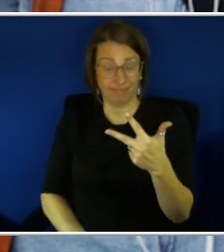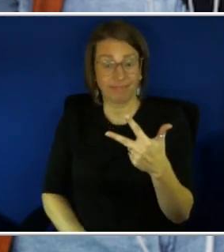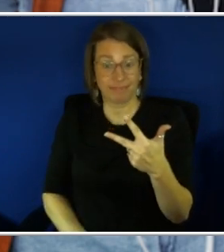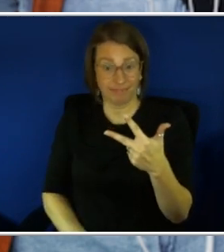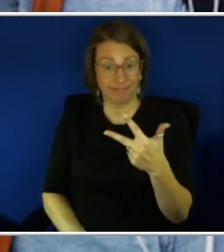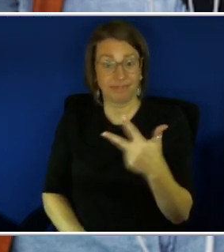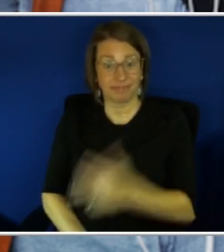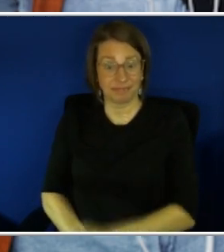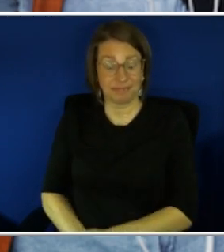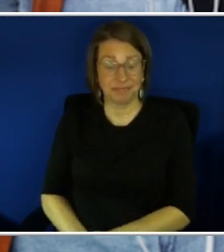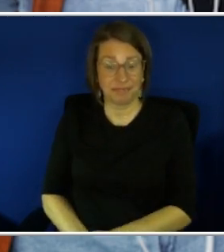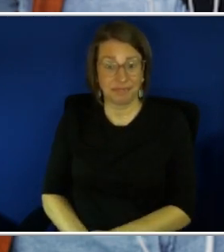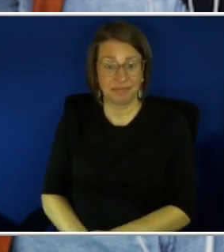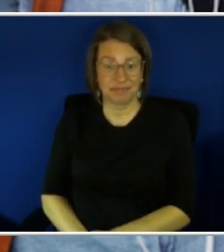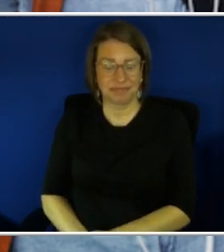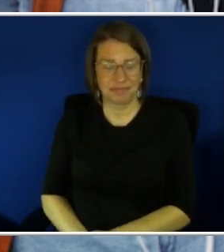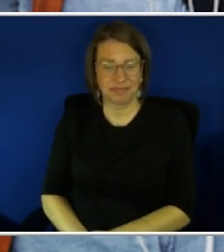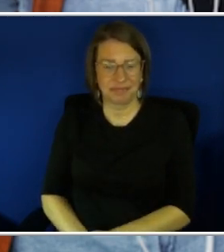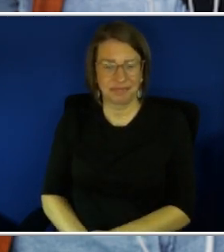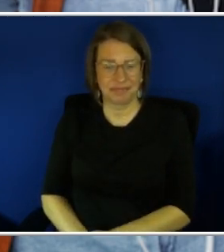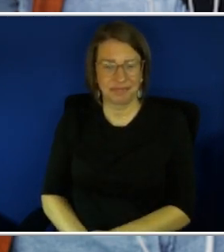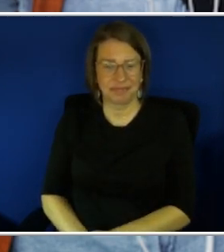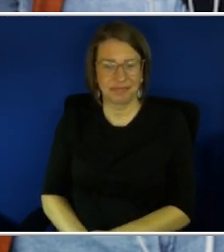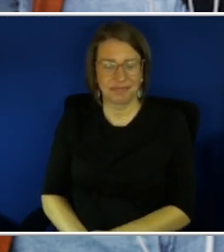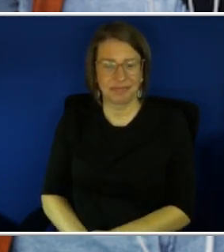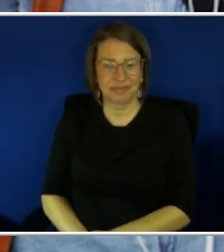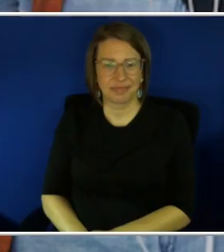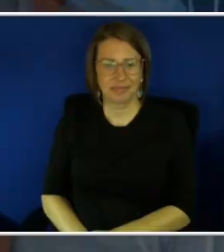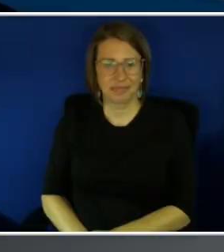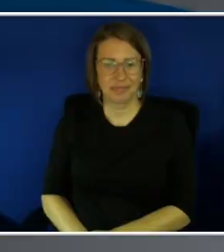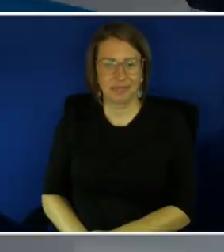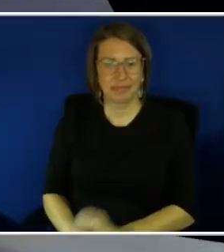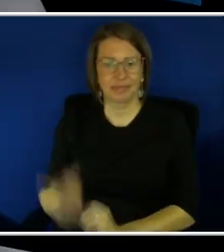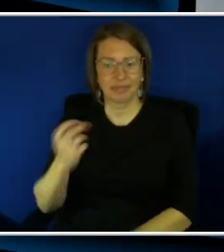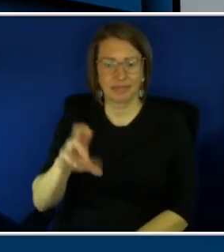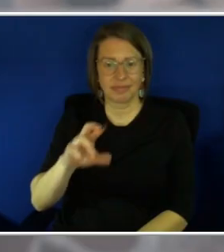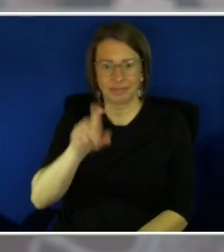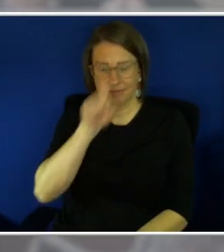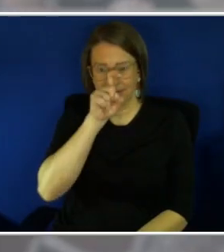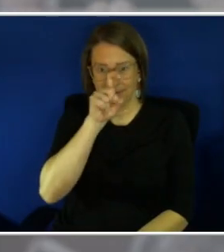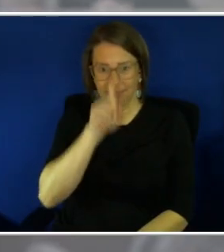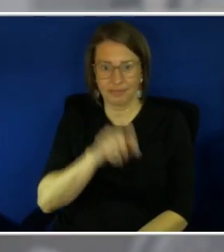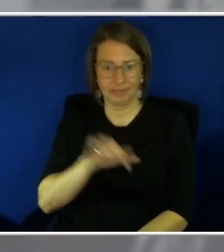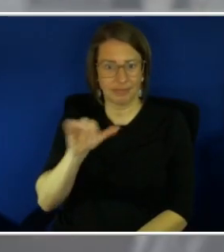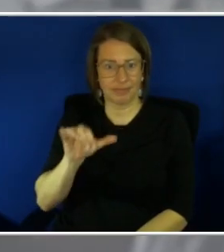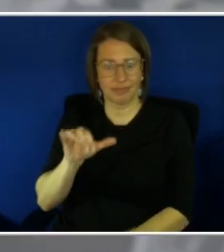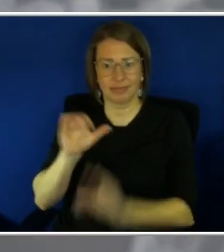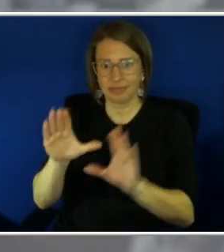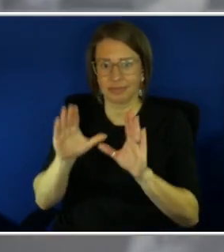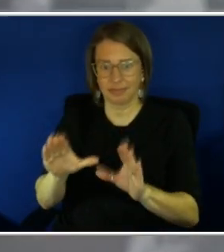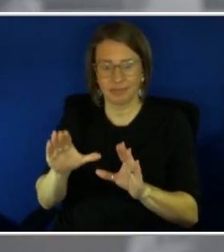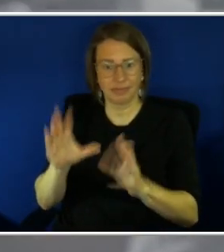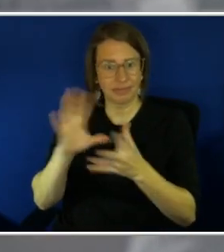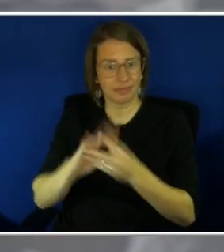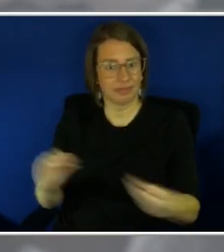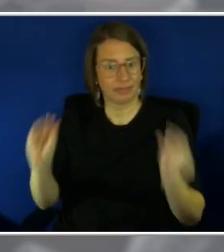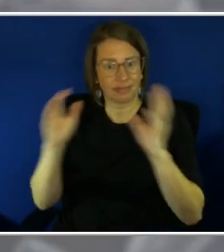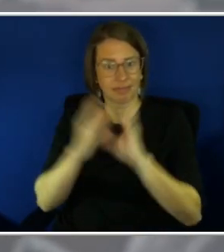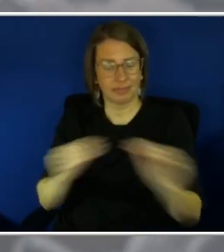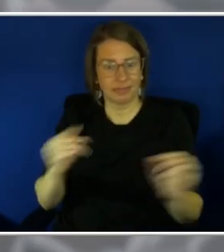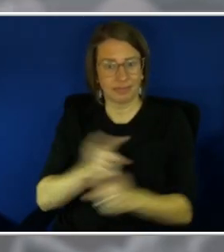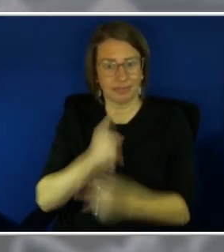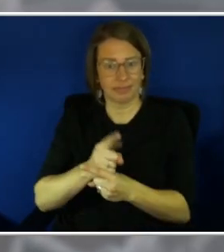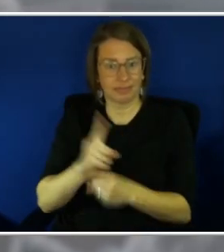the Medical News Network. Doc Hawk, that's an amazing story, right? This is it, right? 100%. I